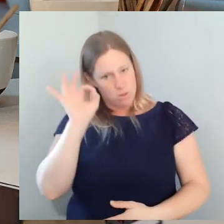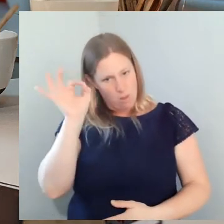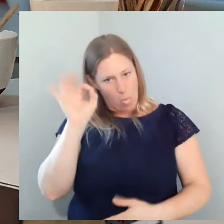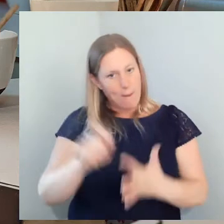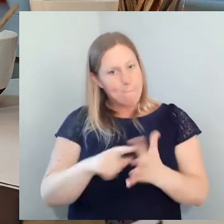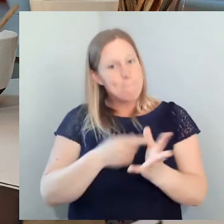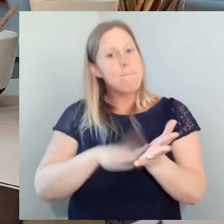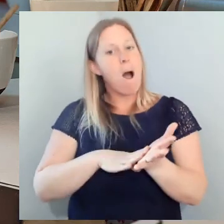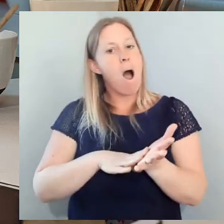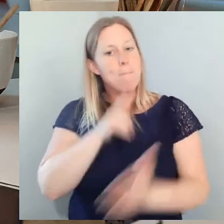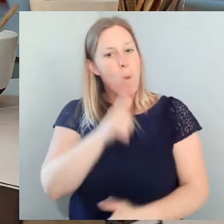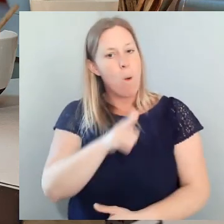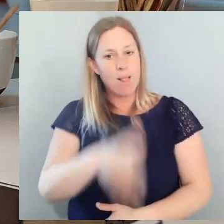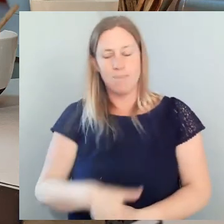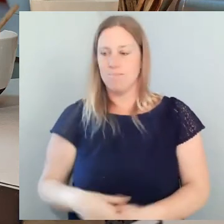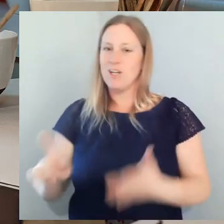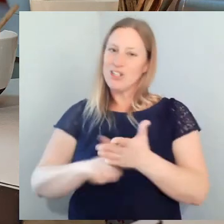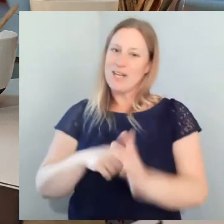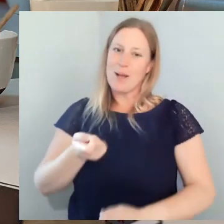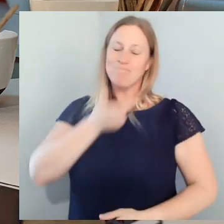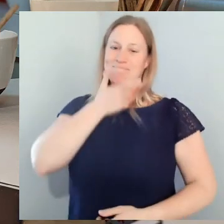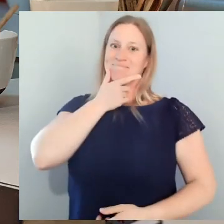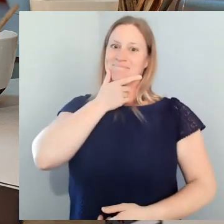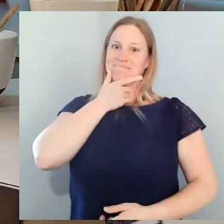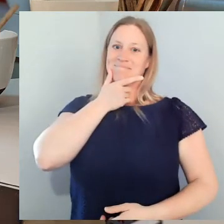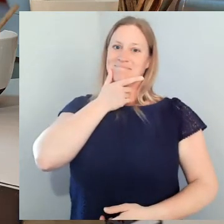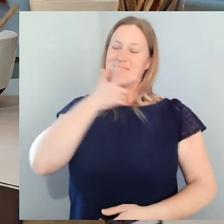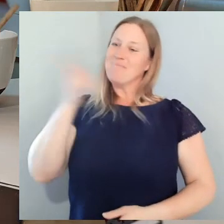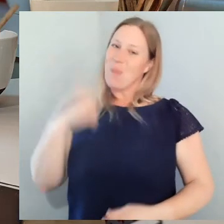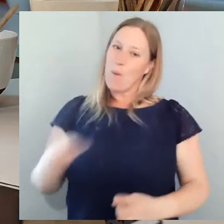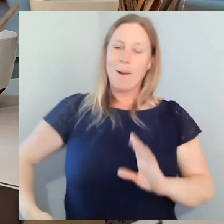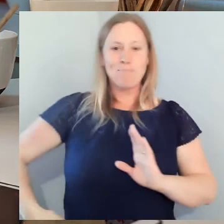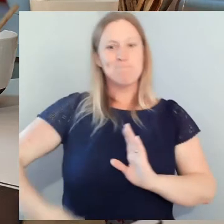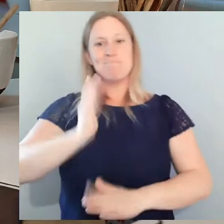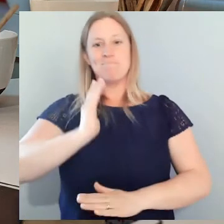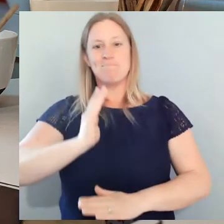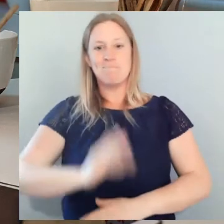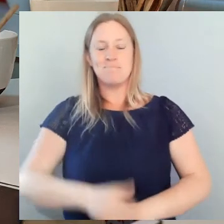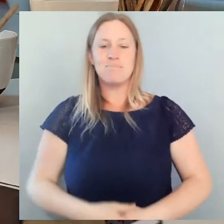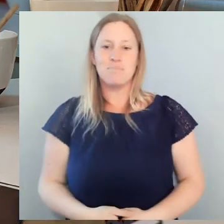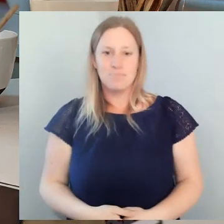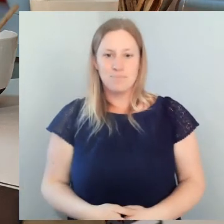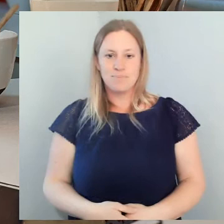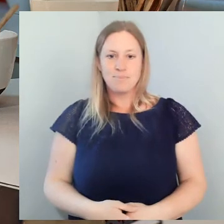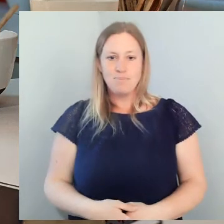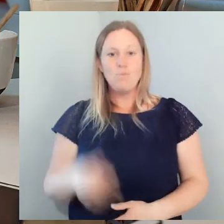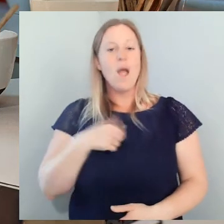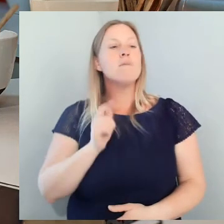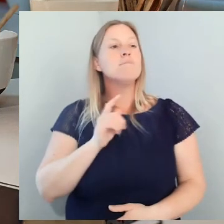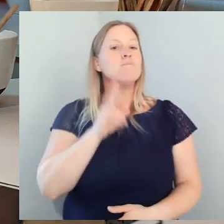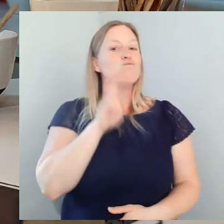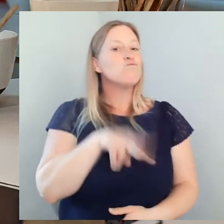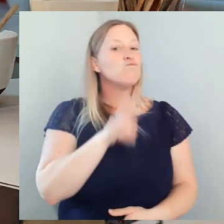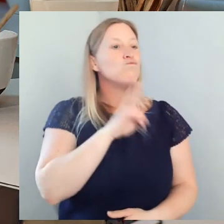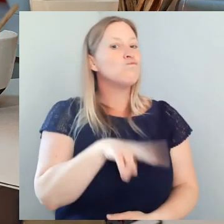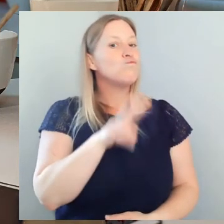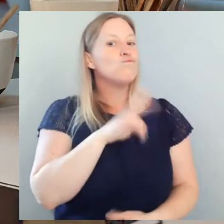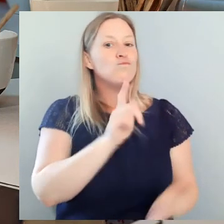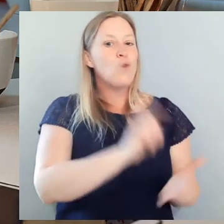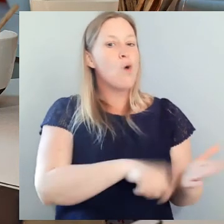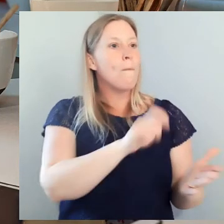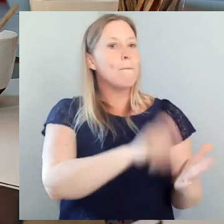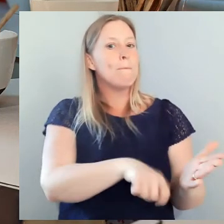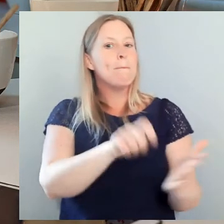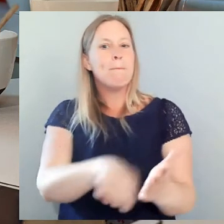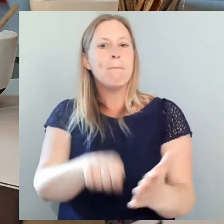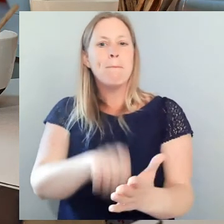no palm oil," I said, keeping a straight face. Jessica beamed at me, and soon we were off. But as